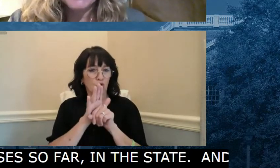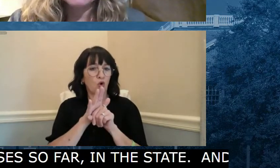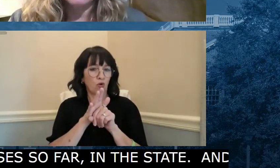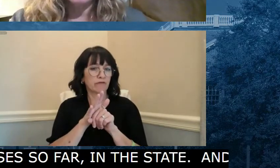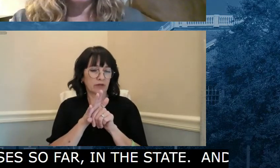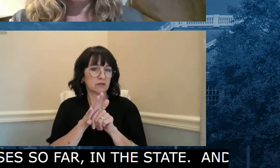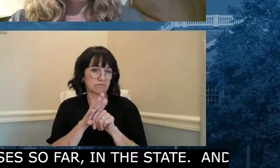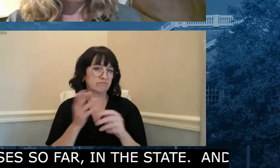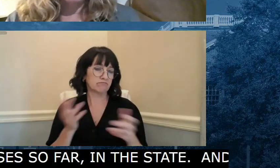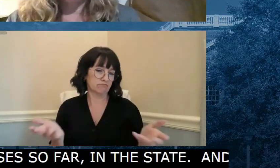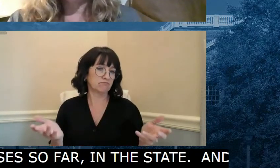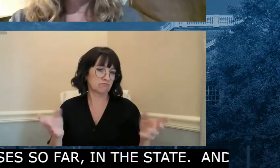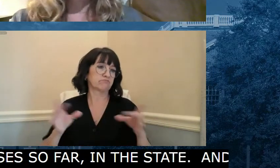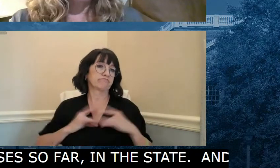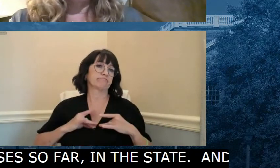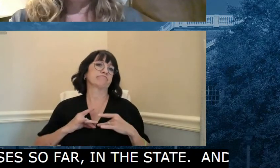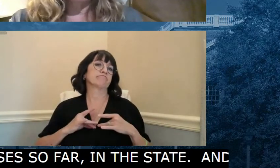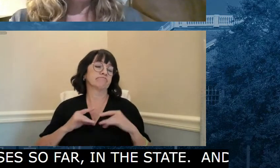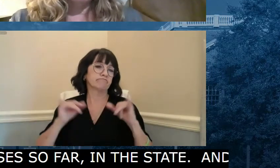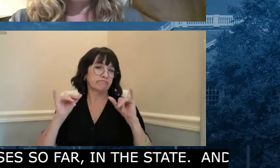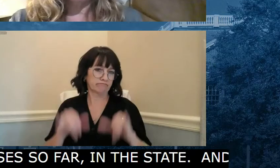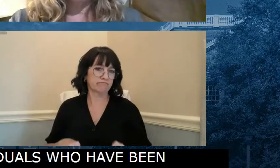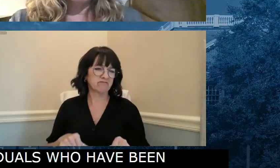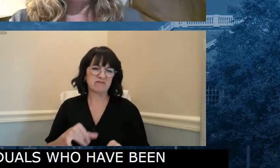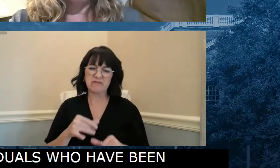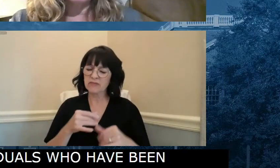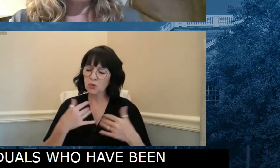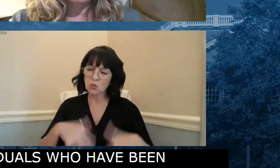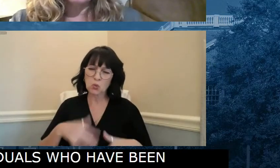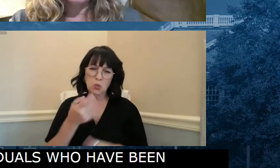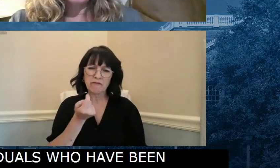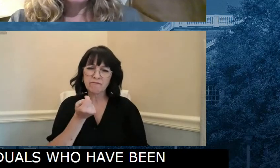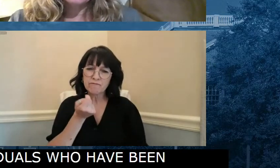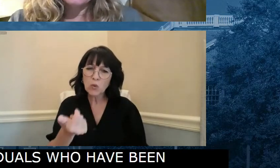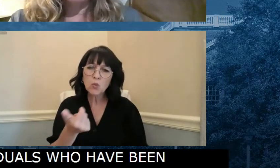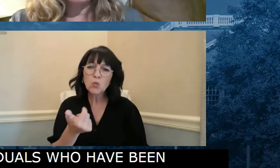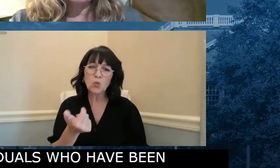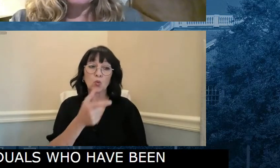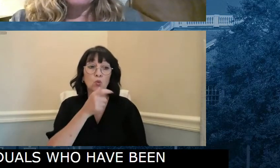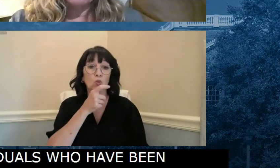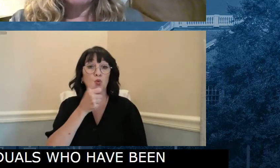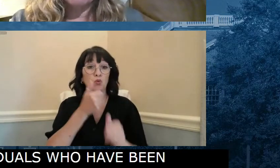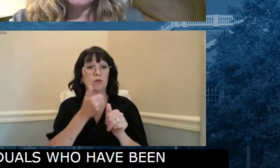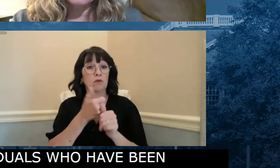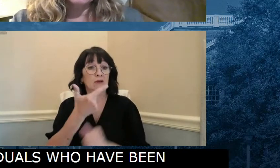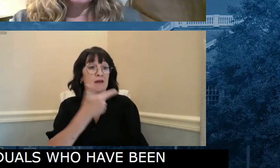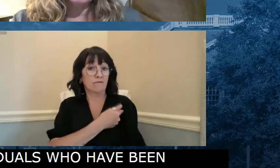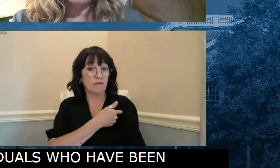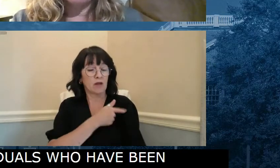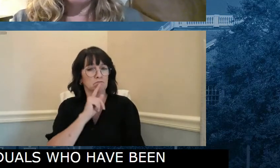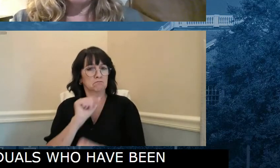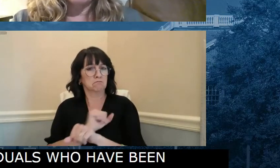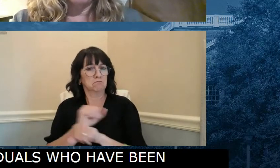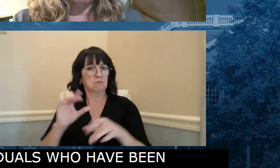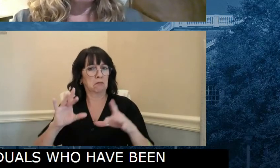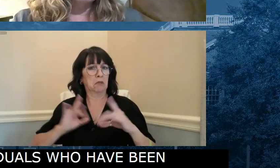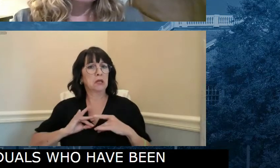been vaccinated, it's just very few individuals who've been vaccinated actually get COVID-19,